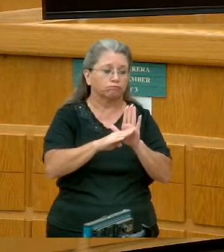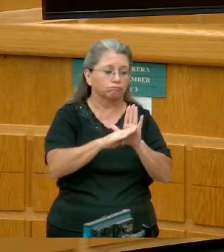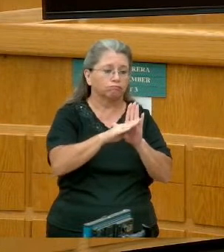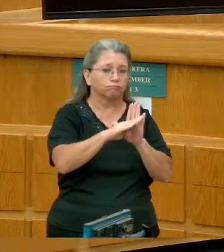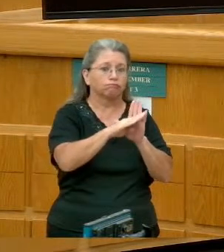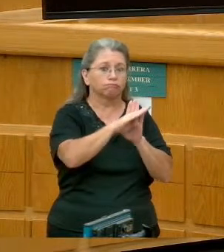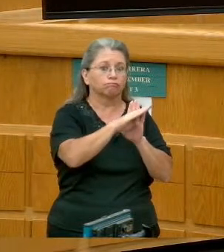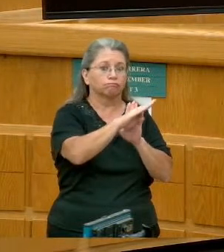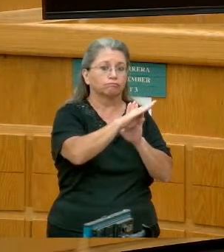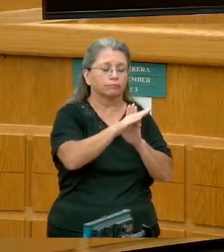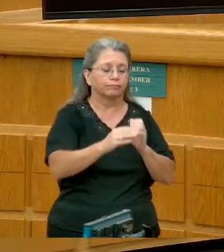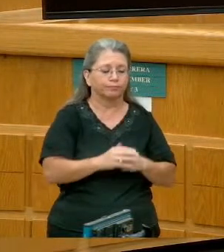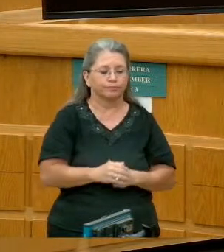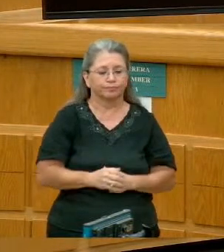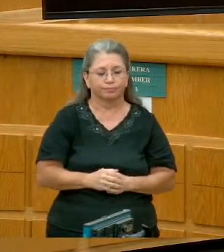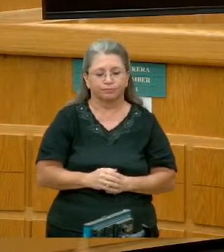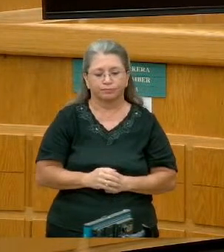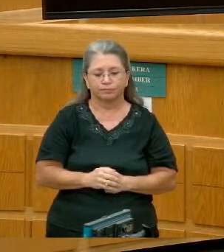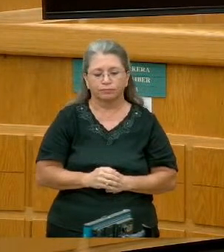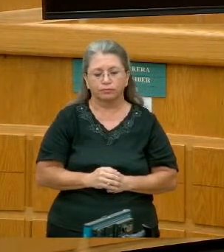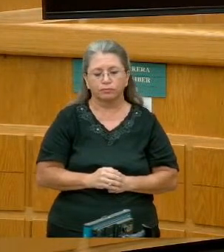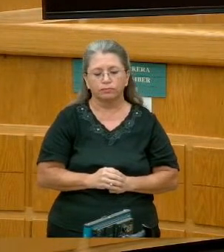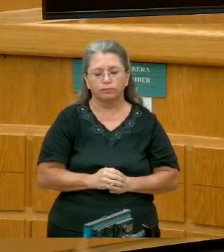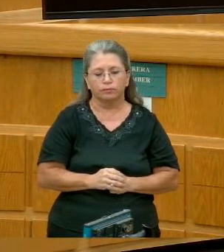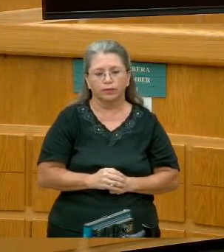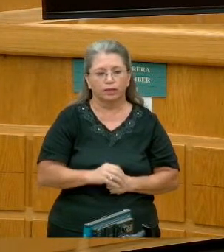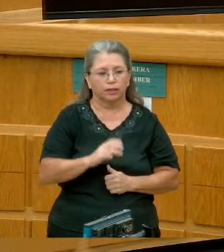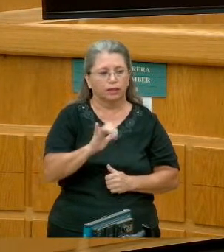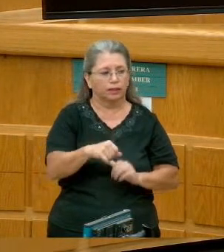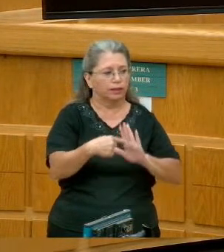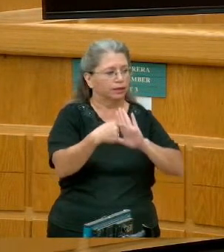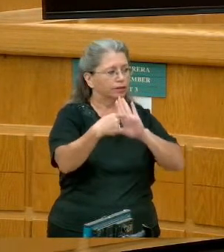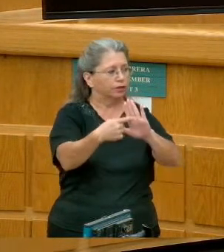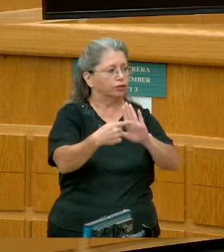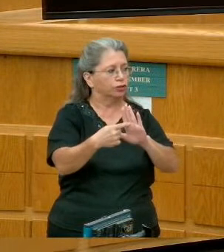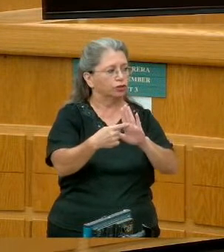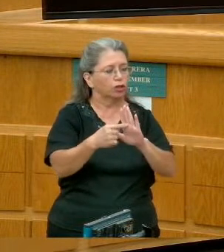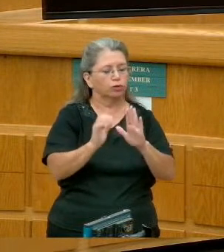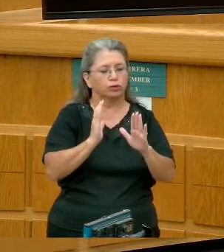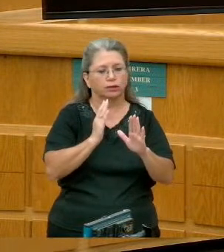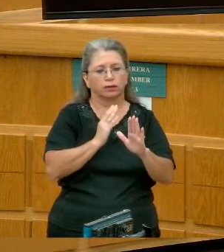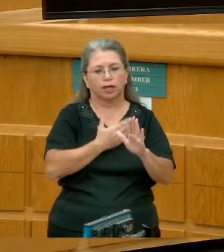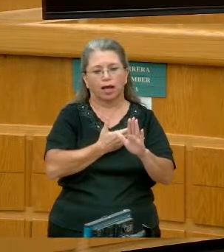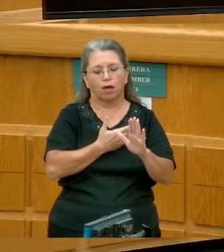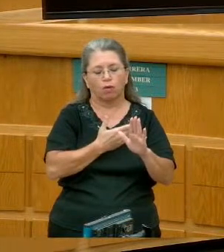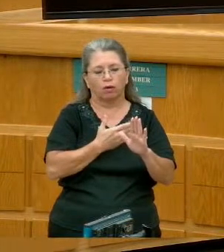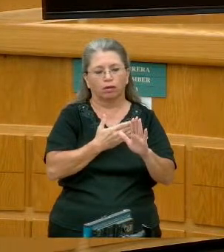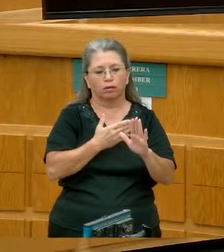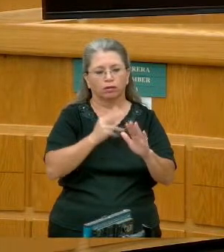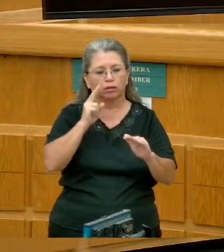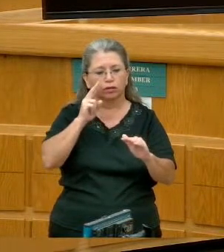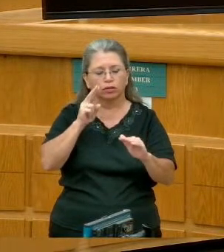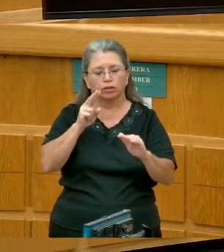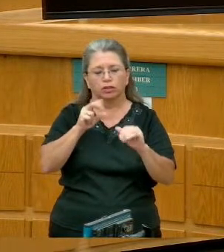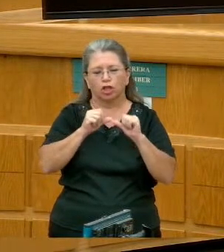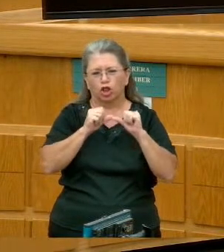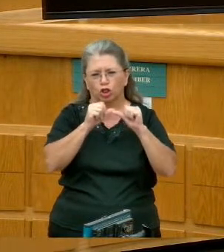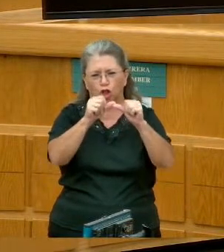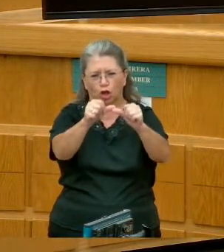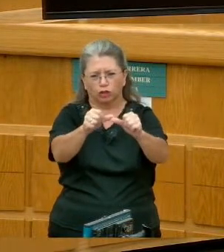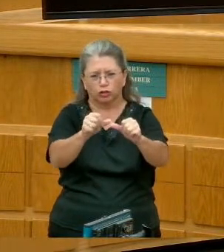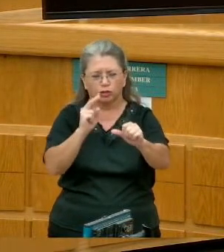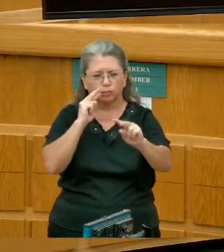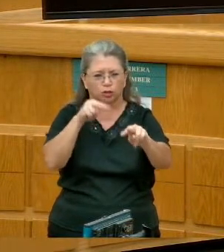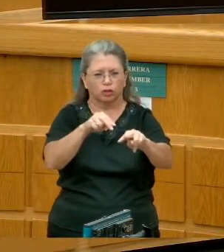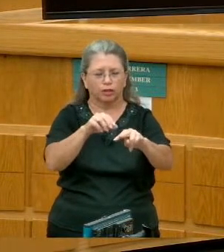And then this shows our more long-term look at the number of daily average cases and then the